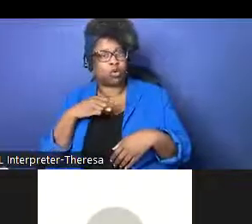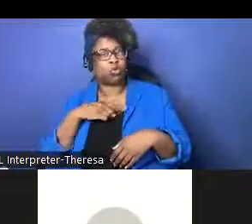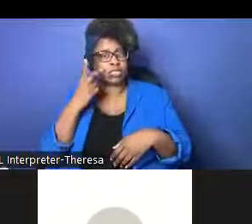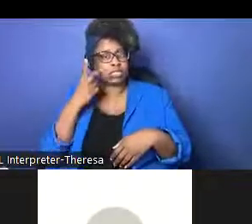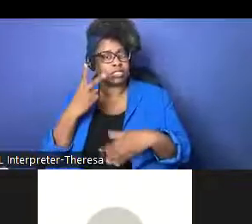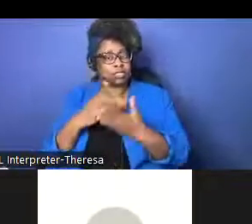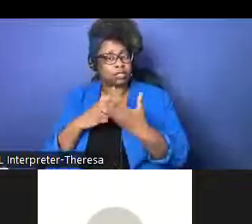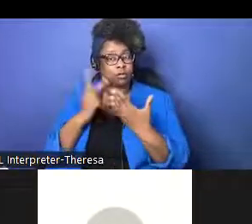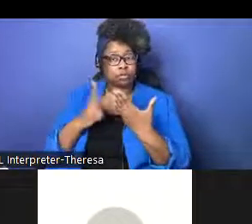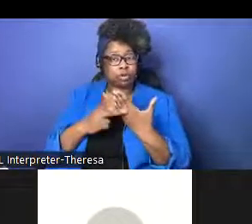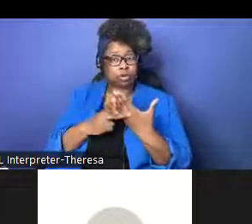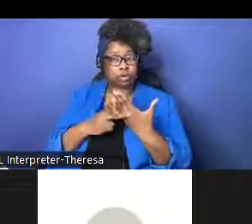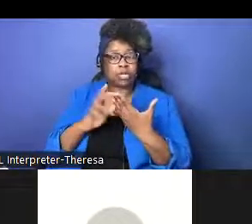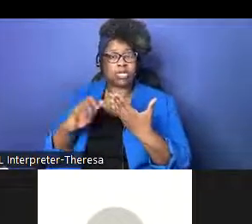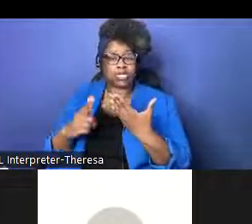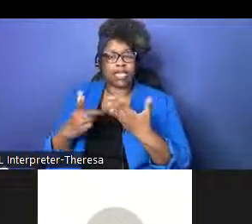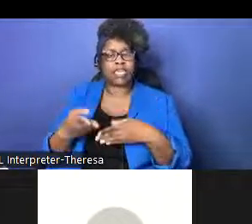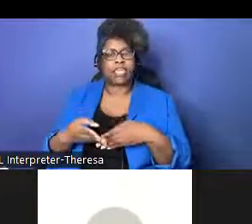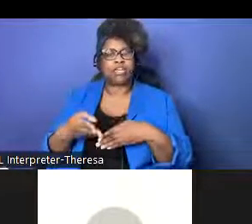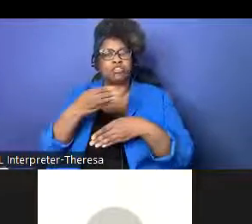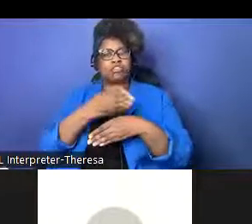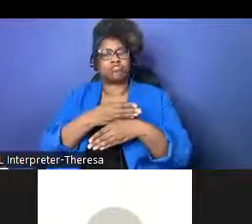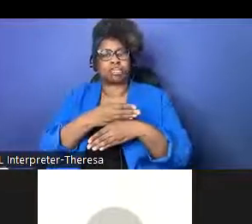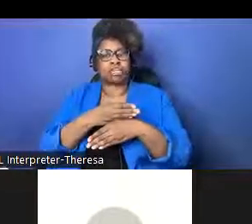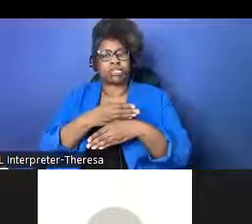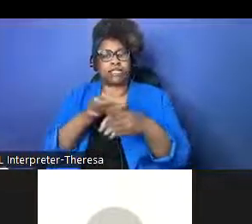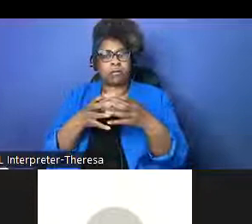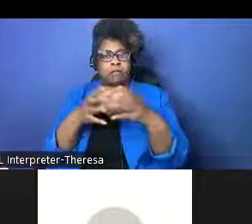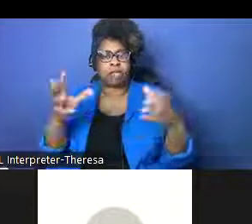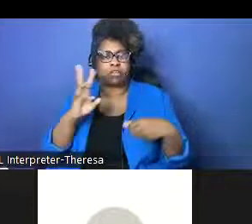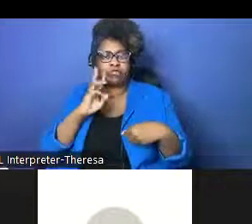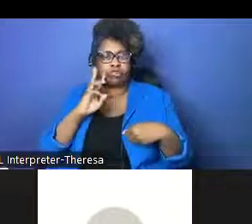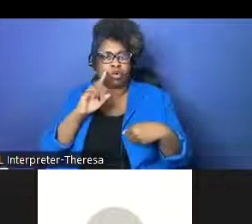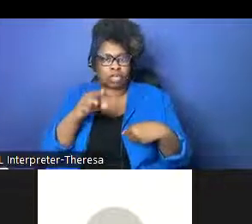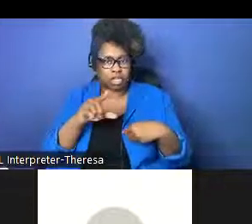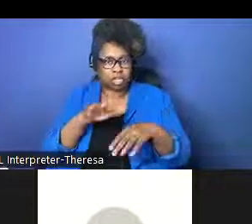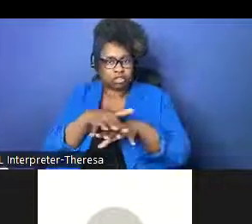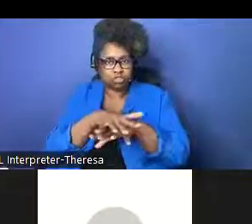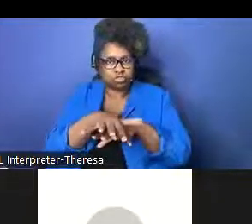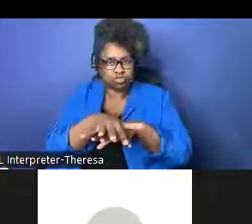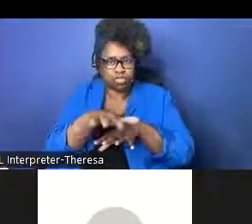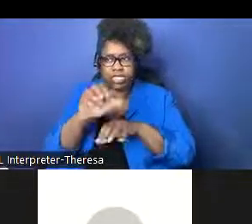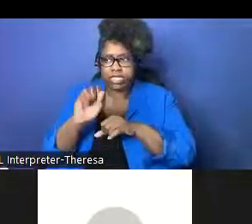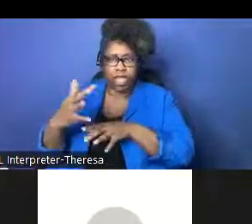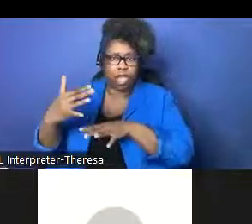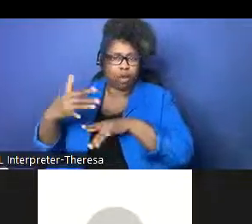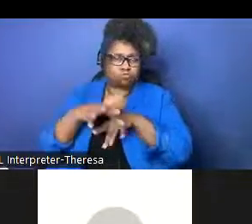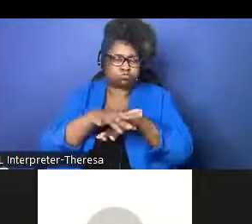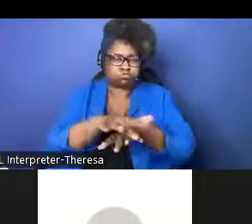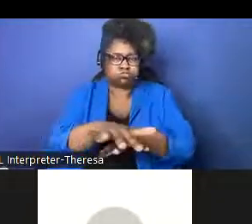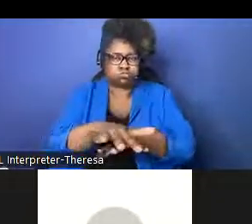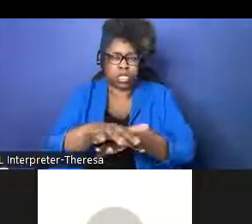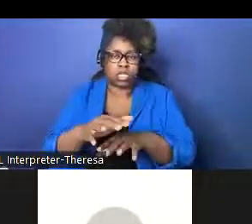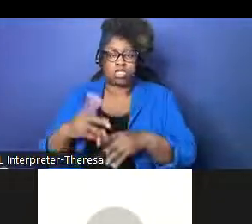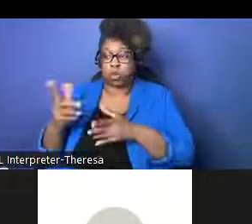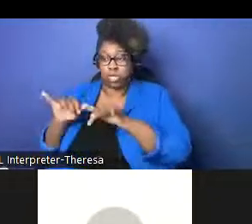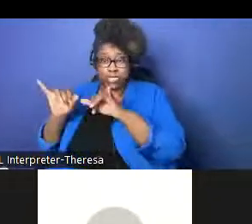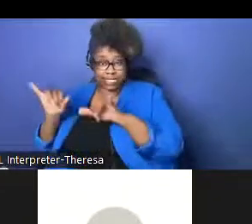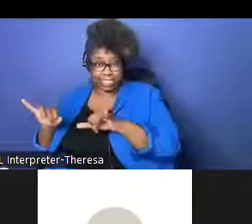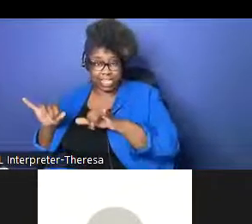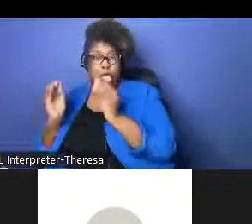to increase the capacity of this creek, restore its outflows, and overall take more runoff out of the system that